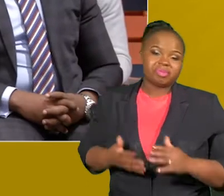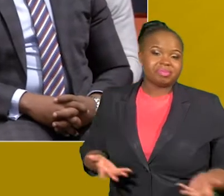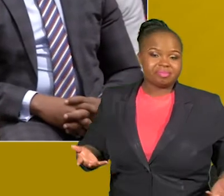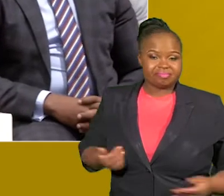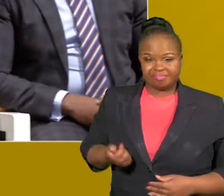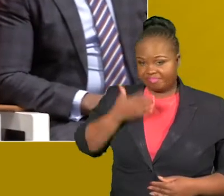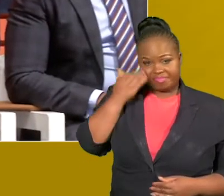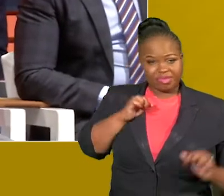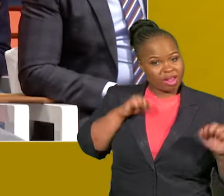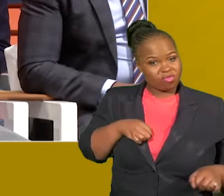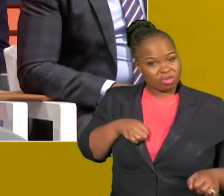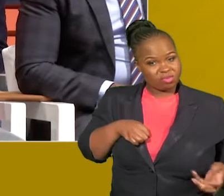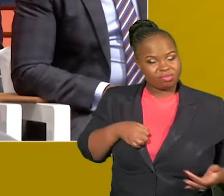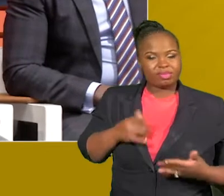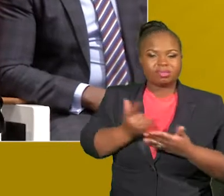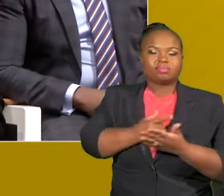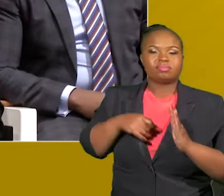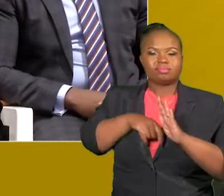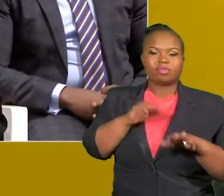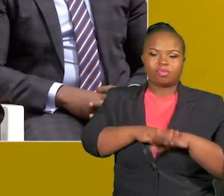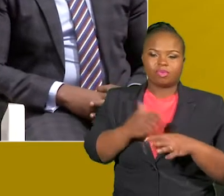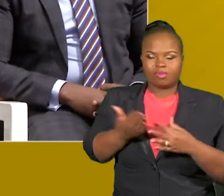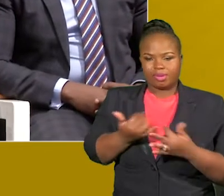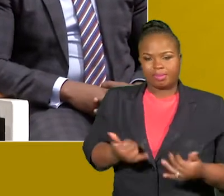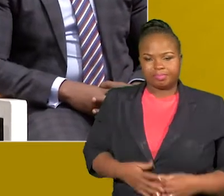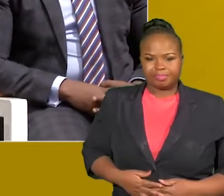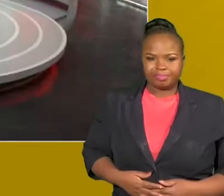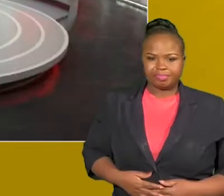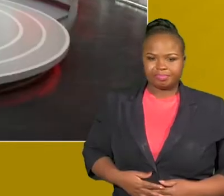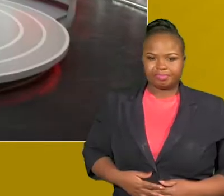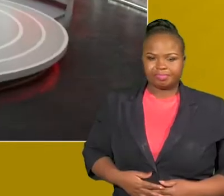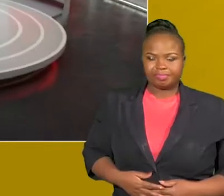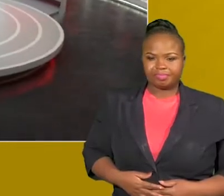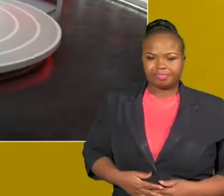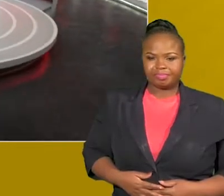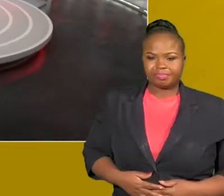what you agree with that. We're going to be chatting more about that. Some men say break in Sabu after this.